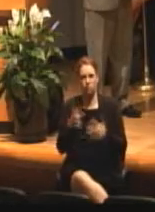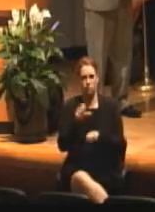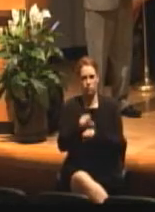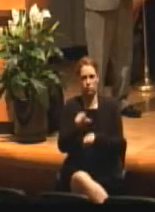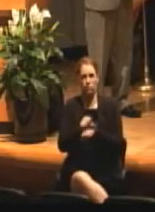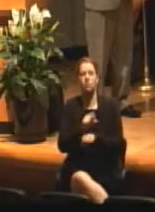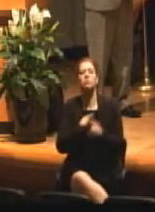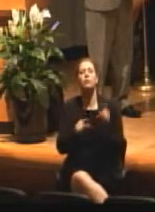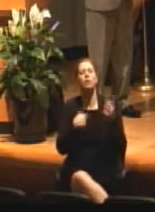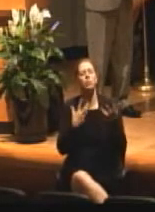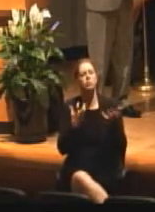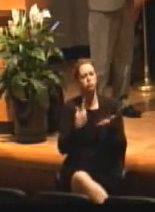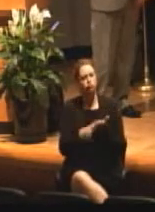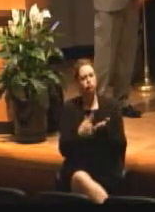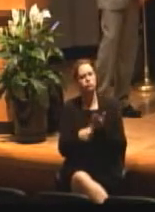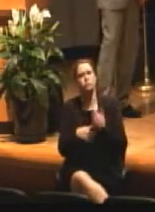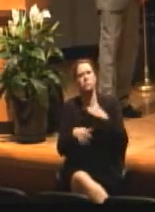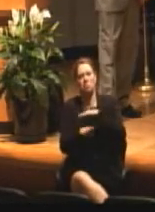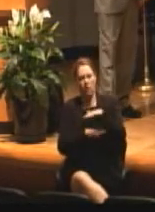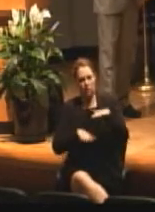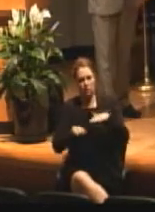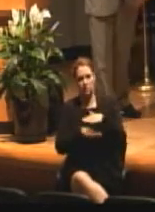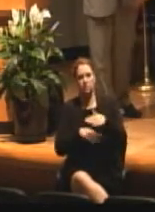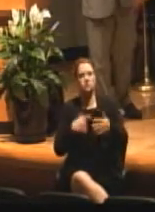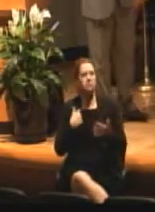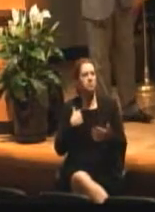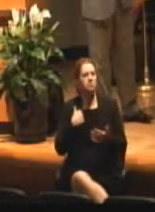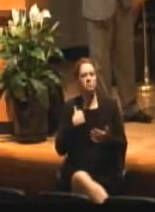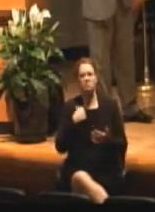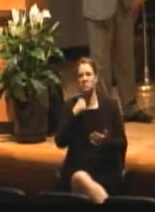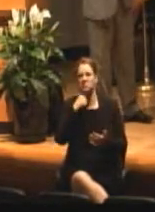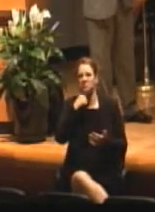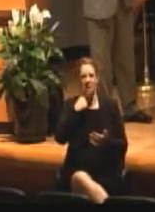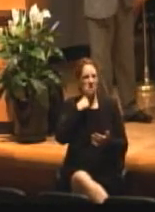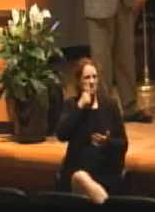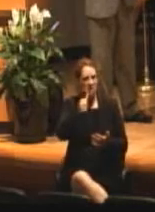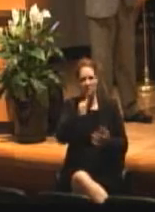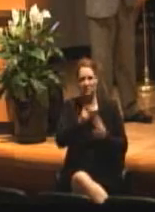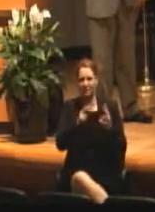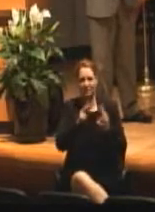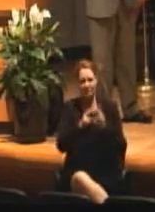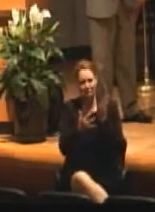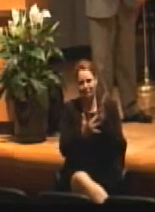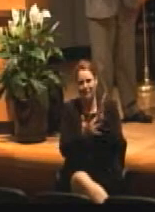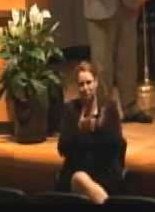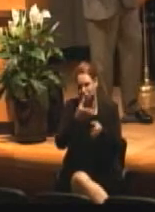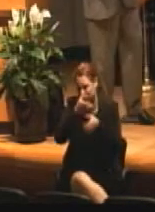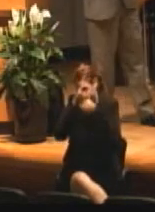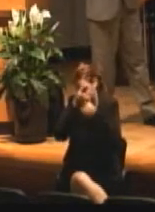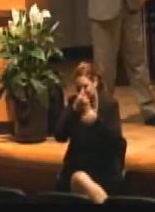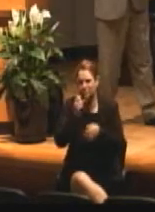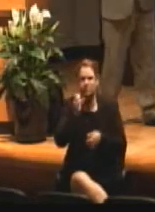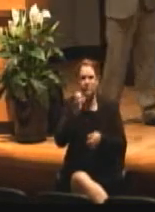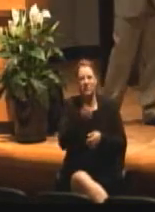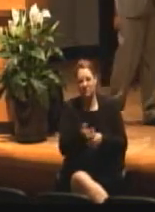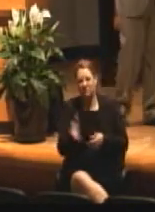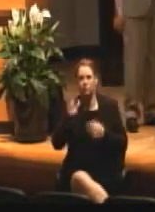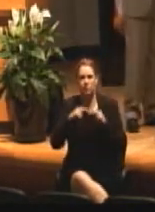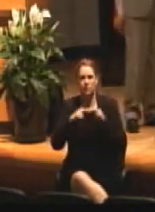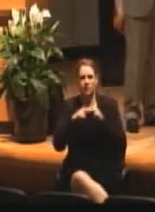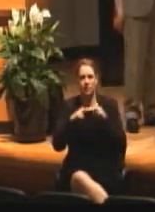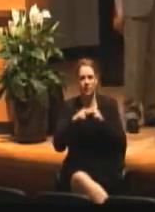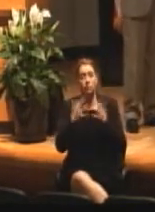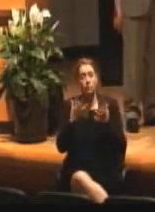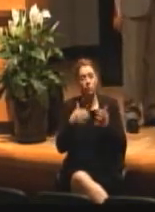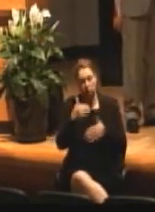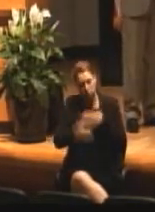basics. I'm not a high tech guy, so there's just a couple little slides on here, but what I'd like to do if possible is when we kinda go through some of this stuff,